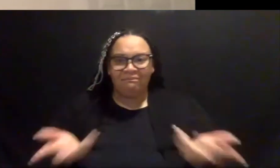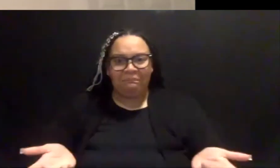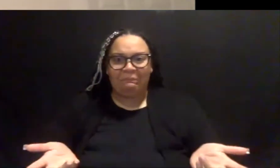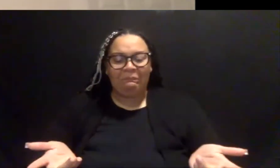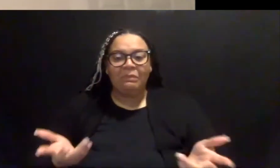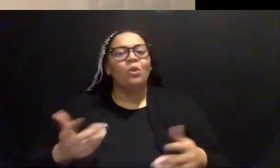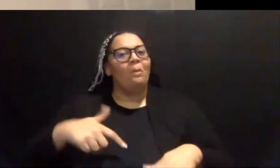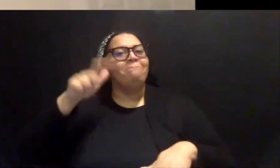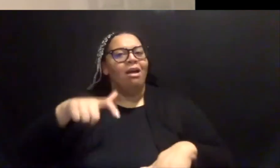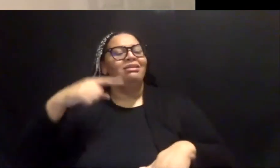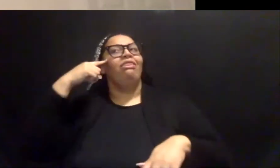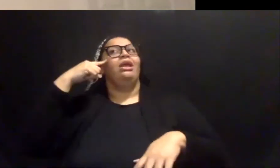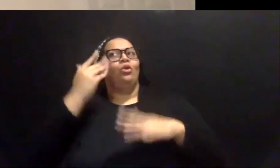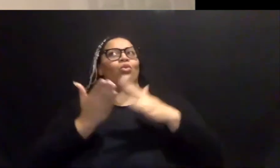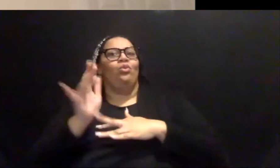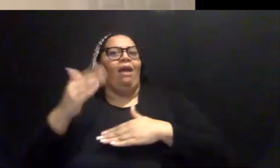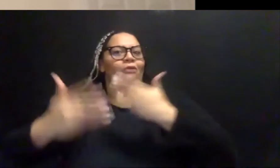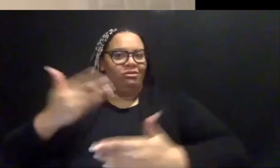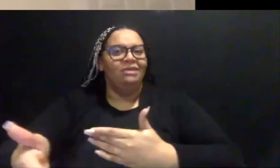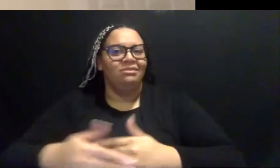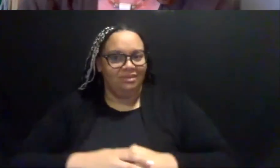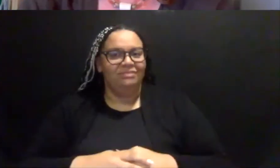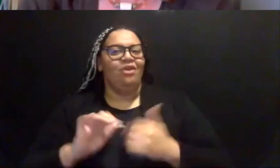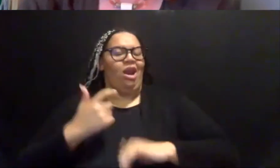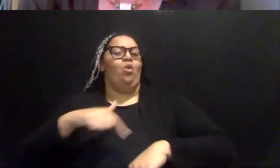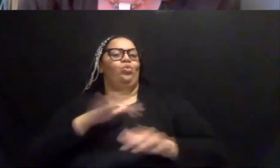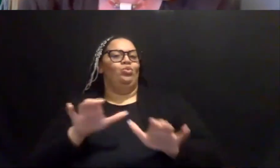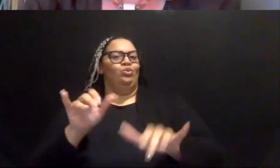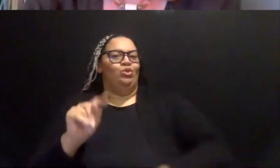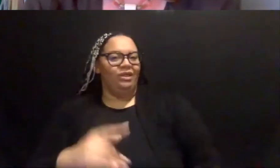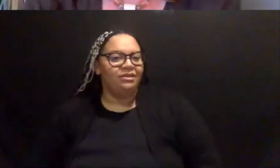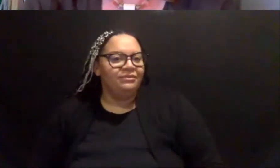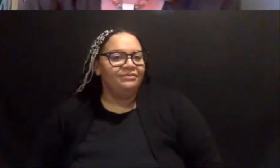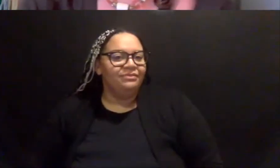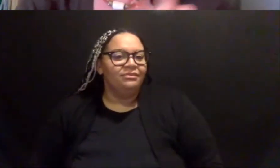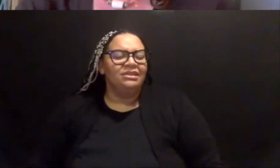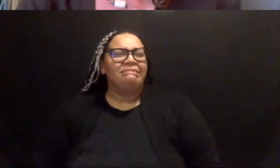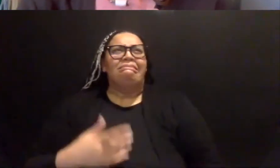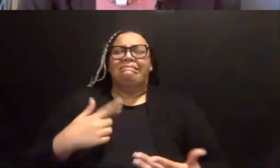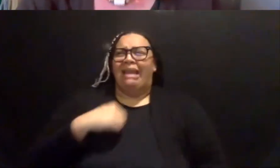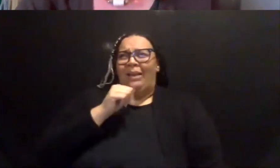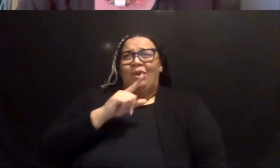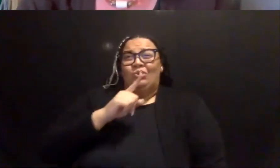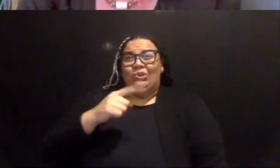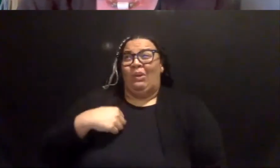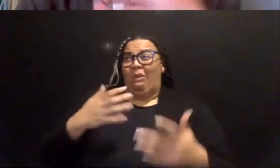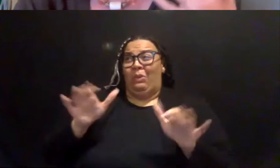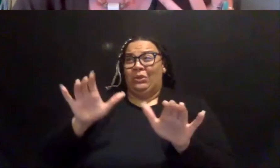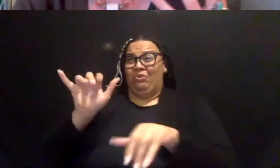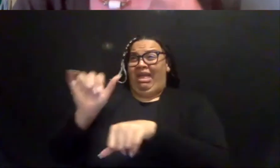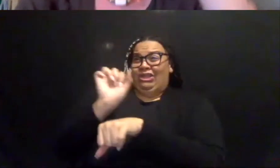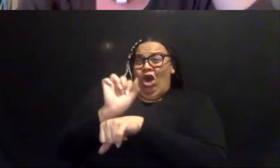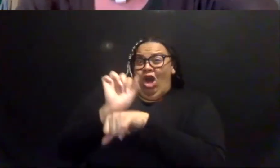be strategic in how we do this. I'm not quite sure I would want to be the one to have that particular job, but